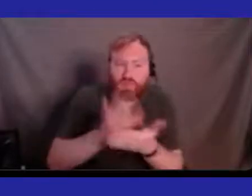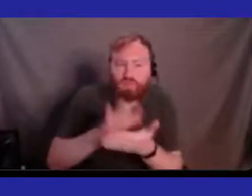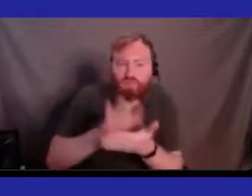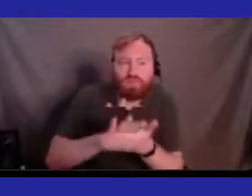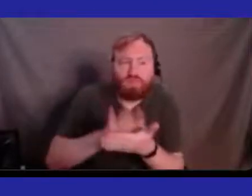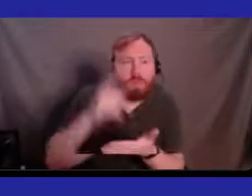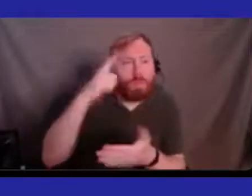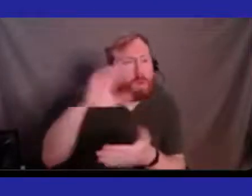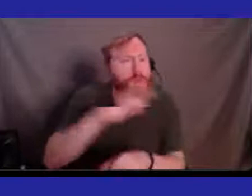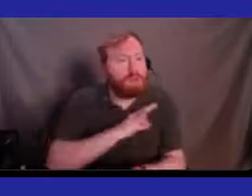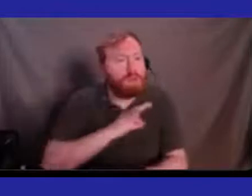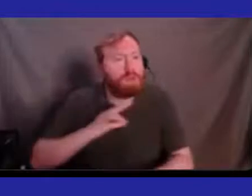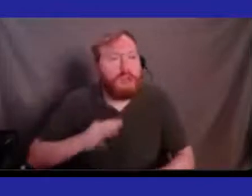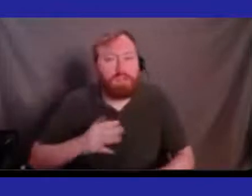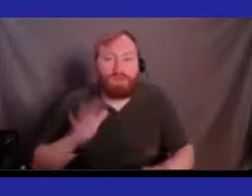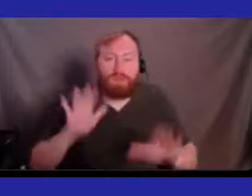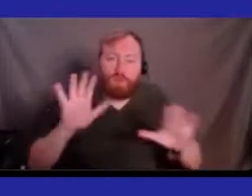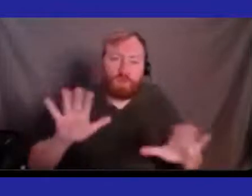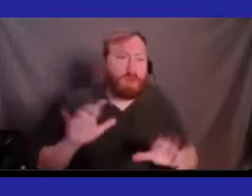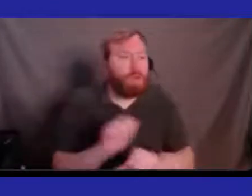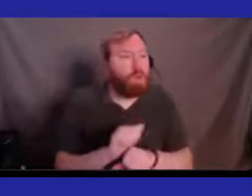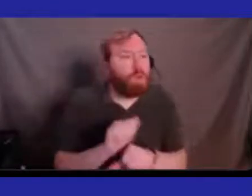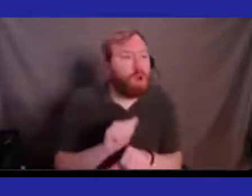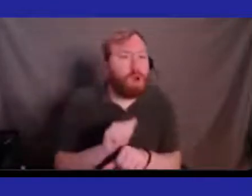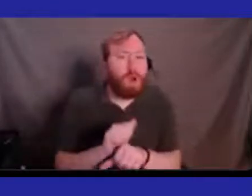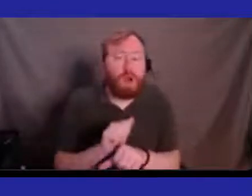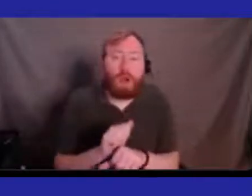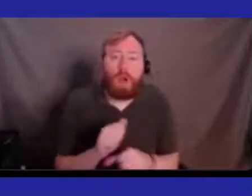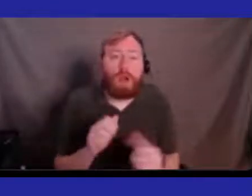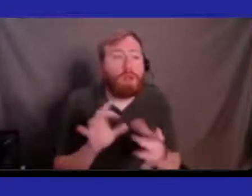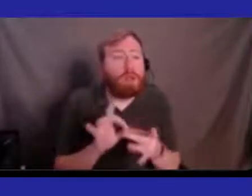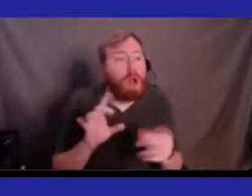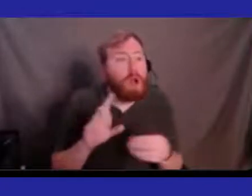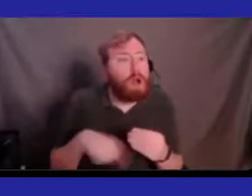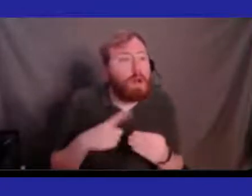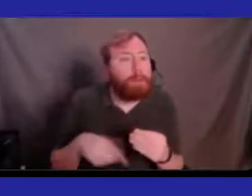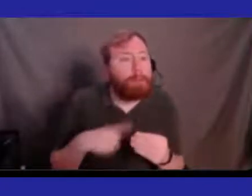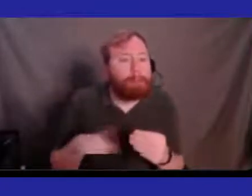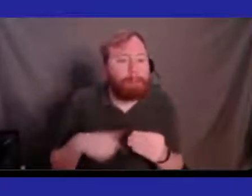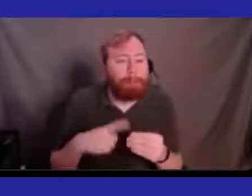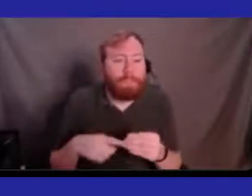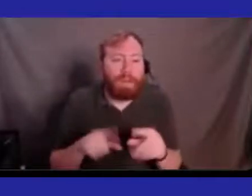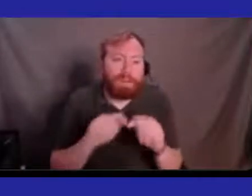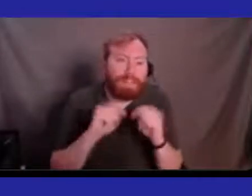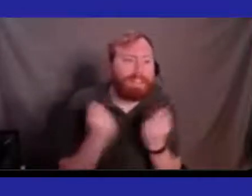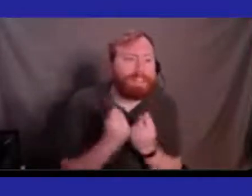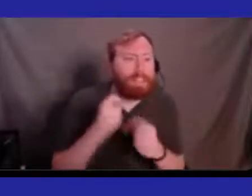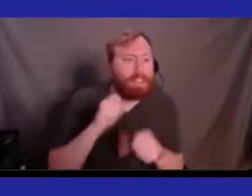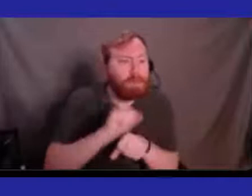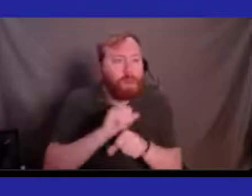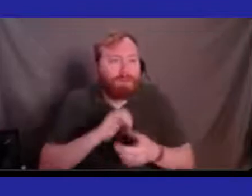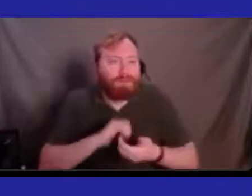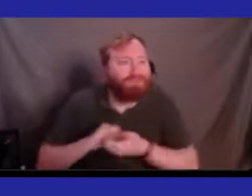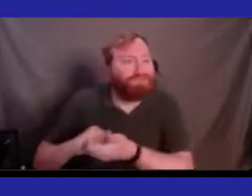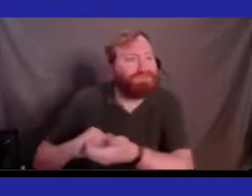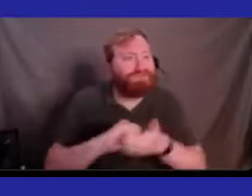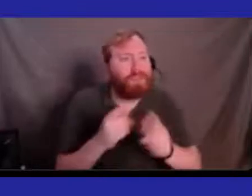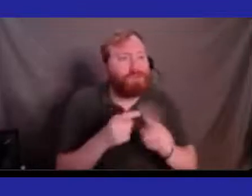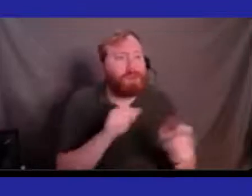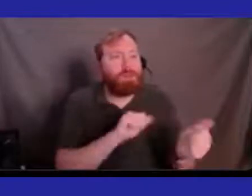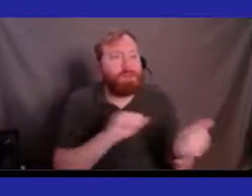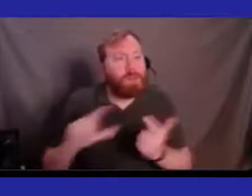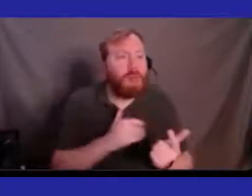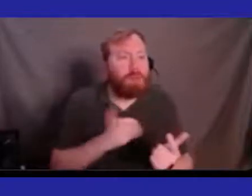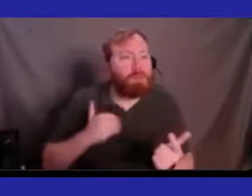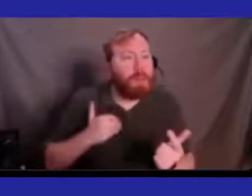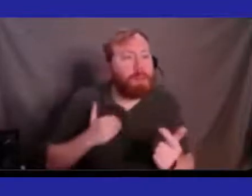Coney. Accolades include the teamwork and engagement from all members of the patient care team, how